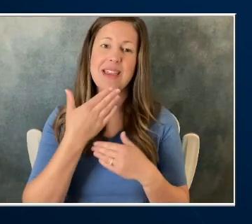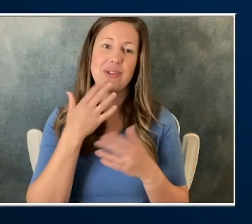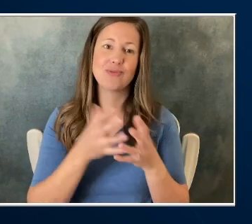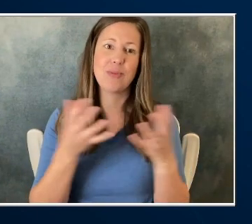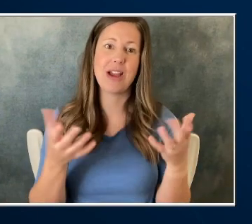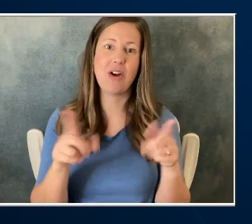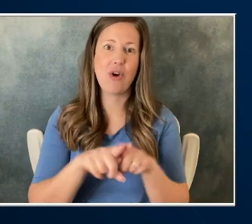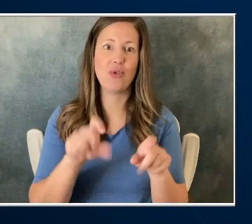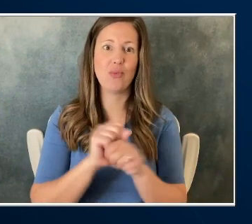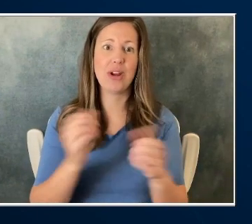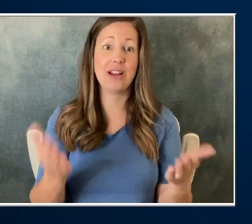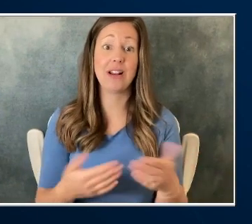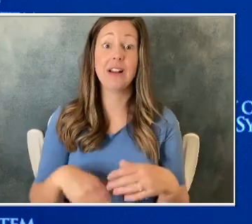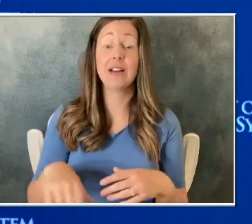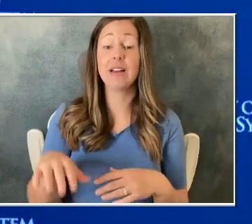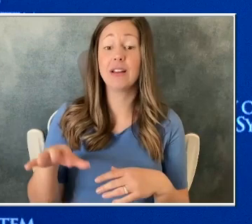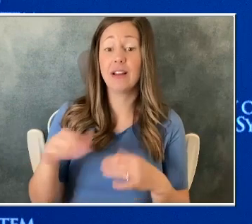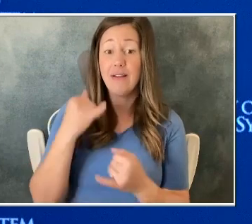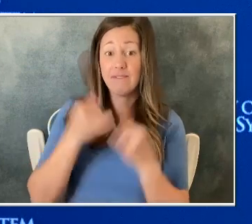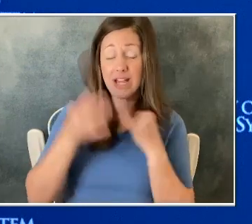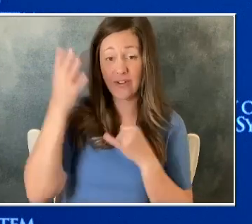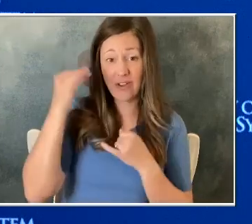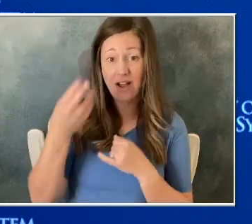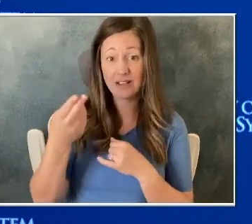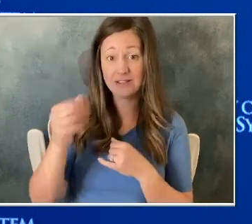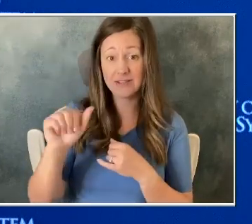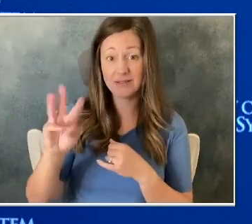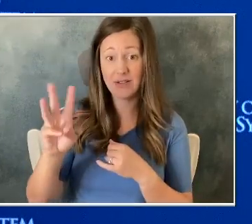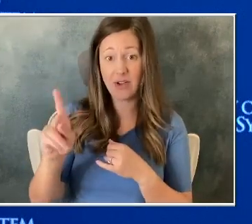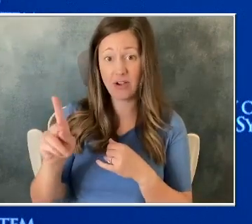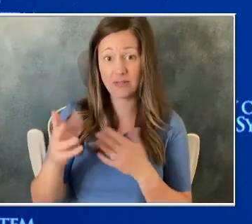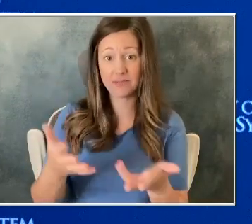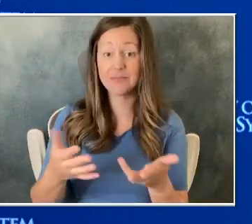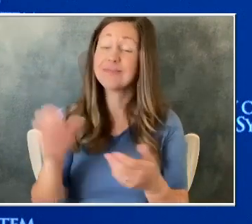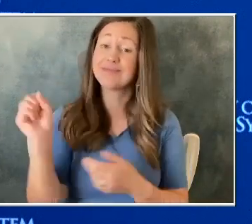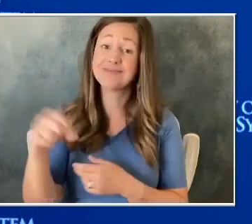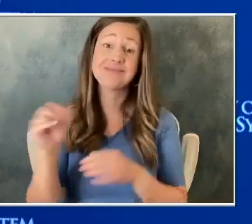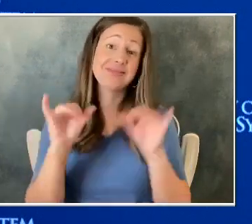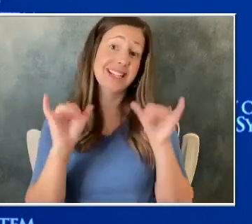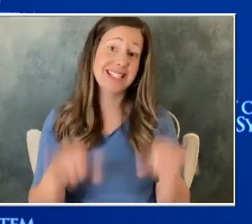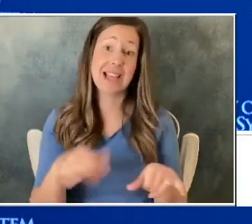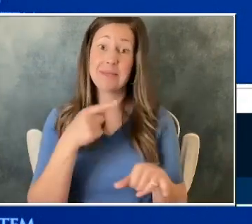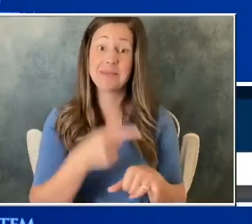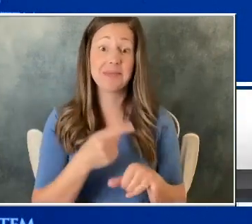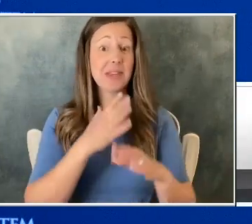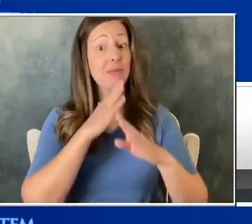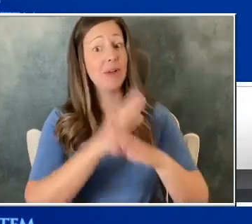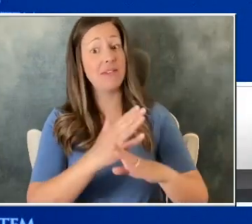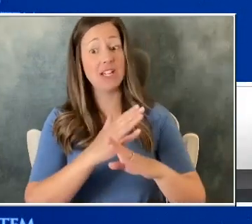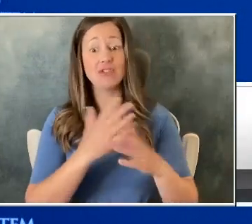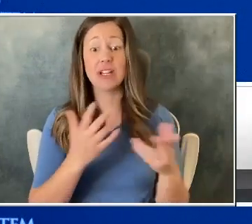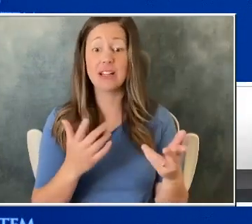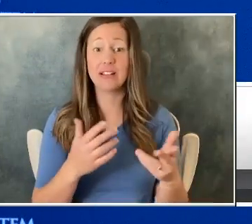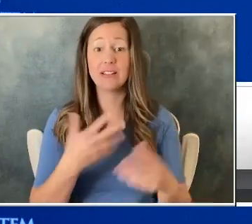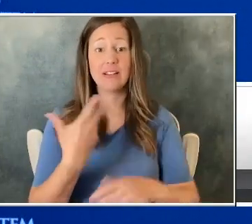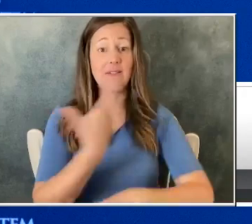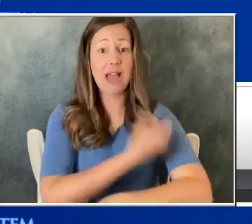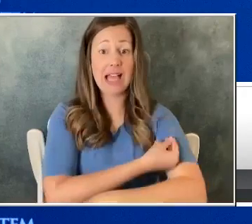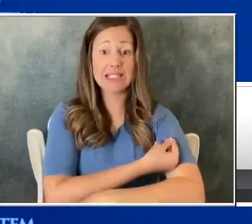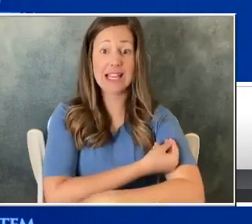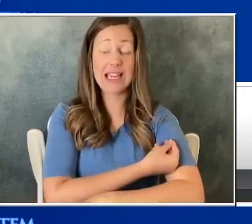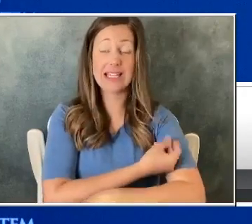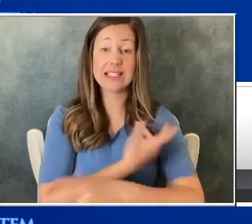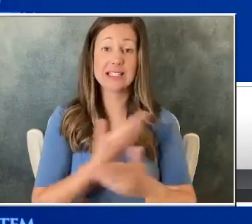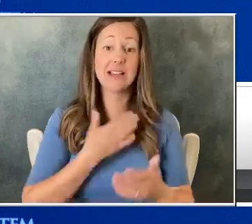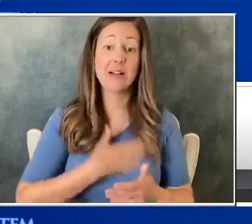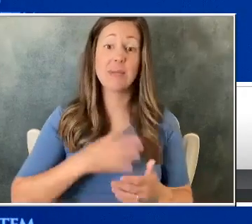thoughts, Hawkeye? Yeah, I think we'll just continue to echo and endorse the prevention. Vaccines, please talk